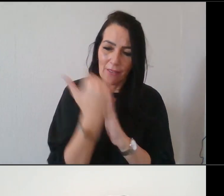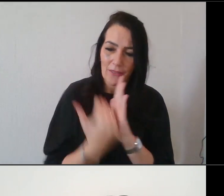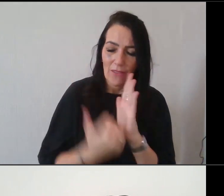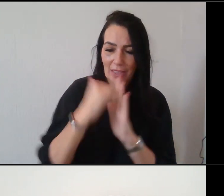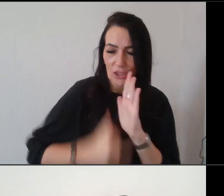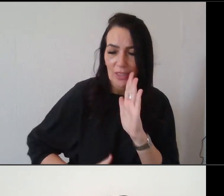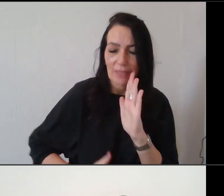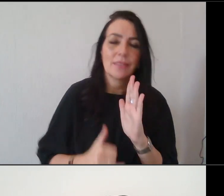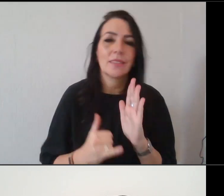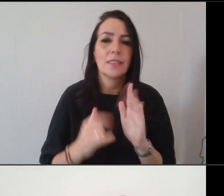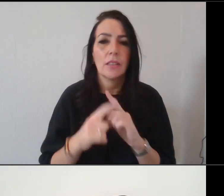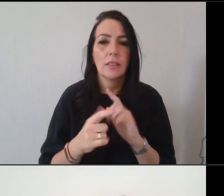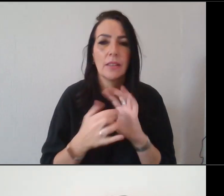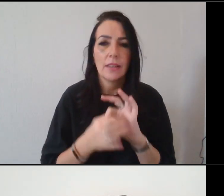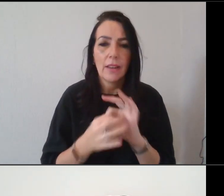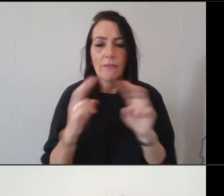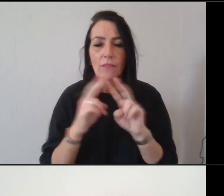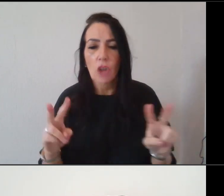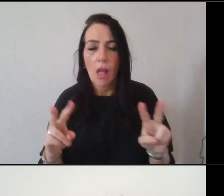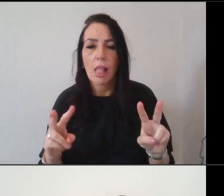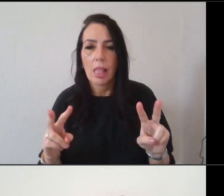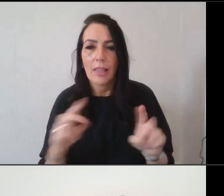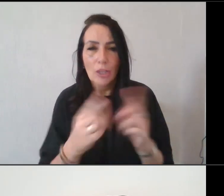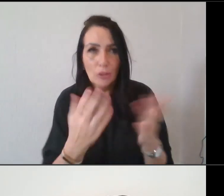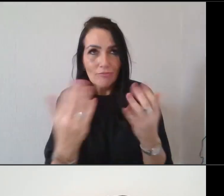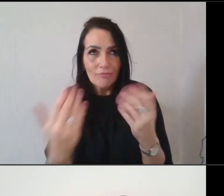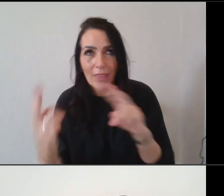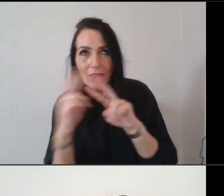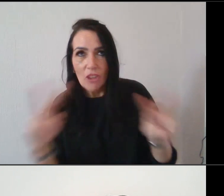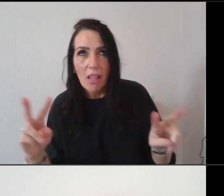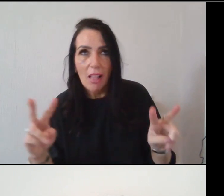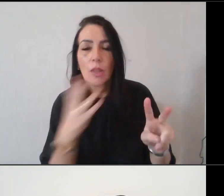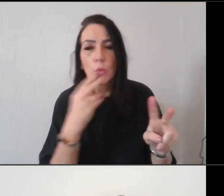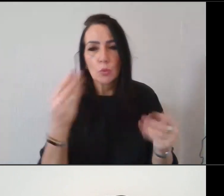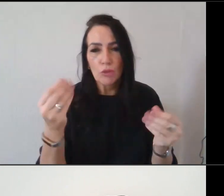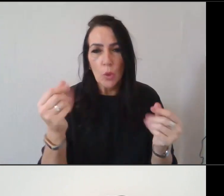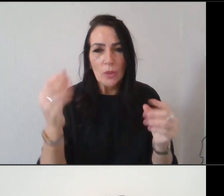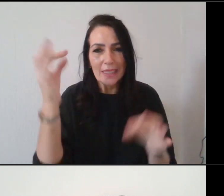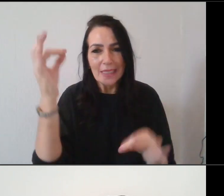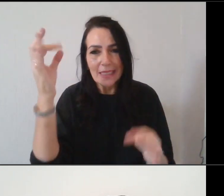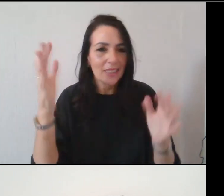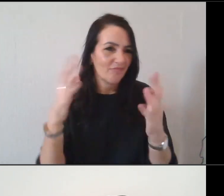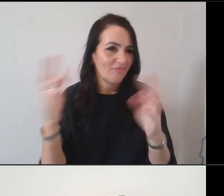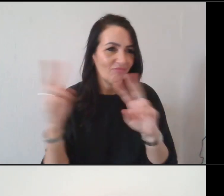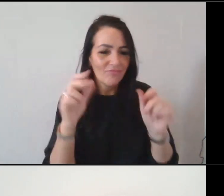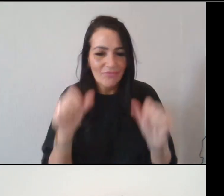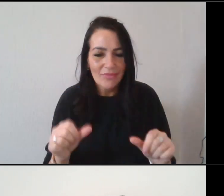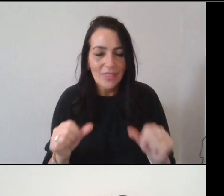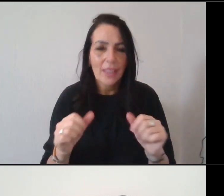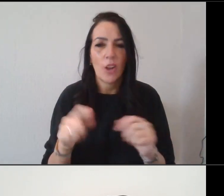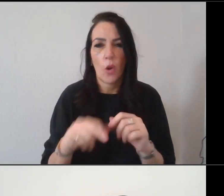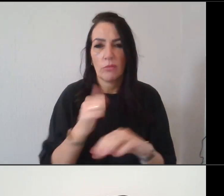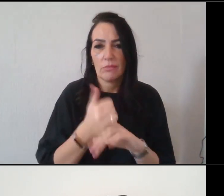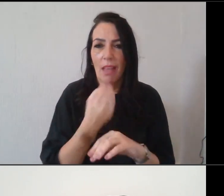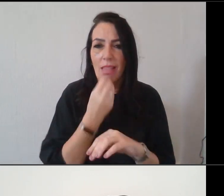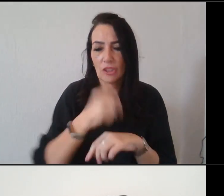engaging visual ways perhaps to involve people, or adapting the idea of the sort of lunch and learn